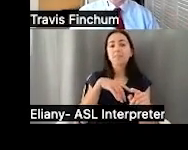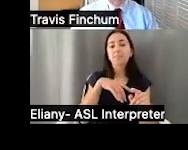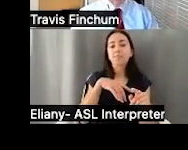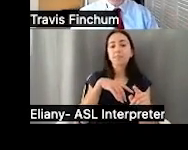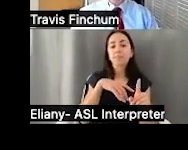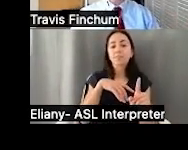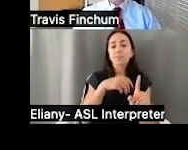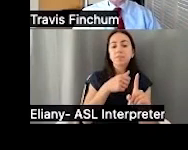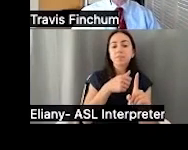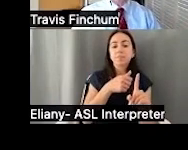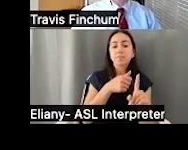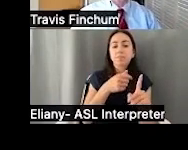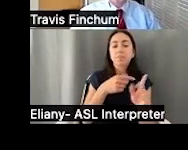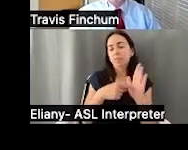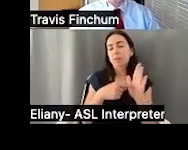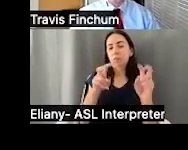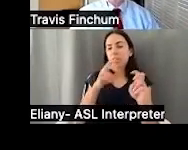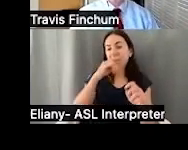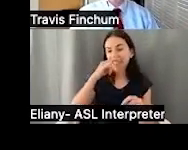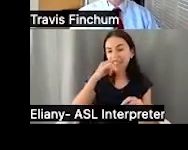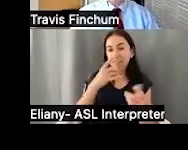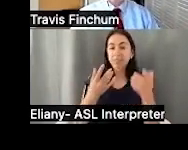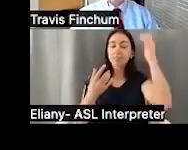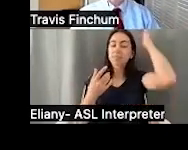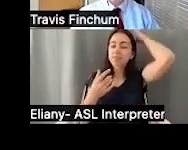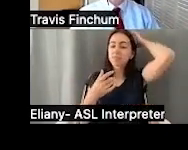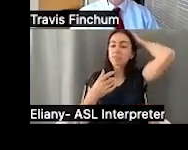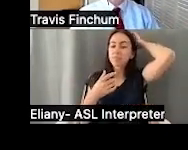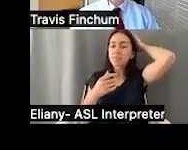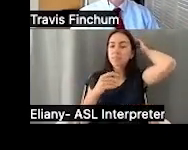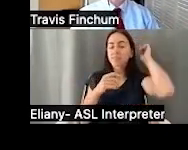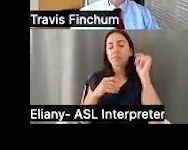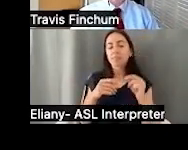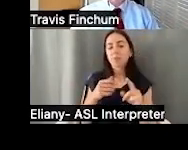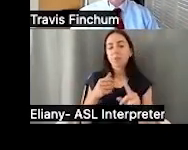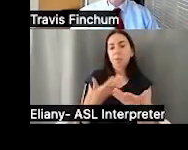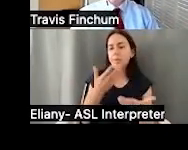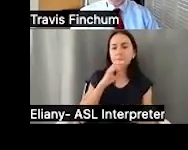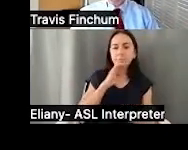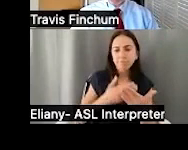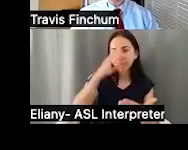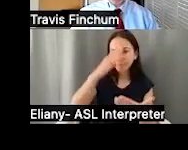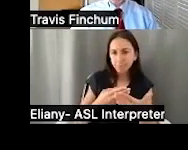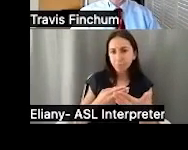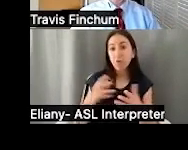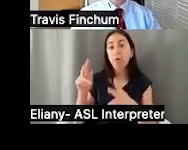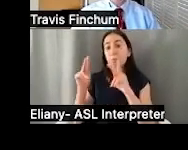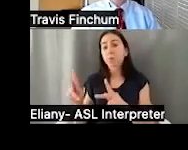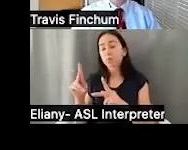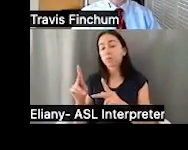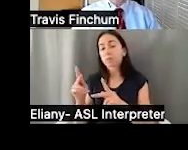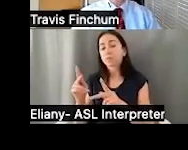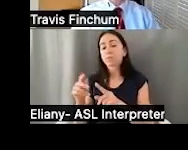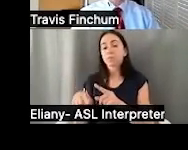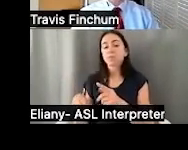the child, they call it, even though it doesn't have to be a minor, but it's a son or a daughter of an individual, can